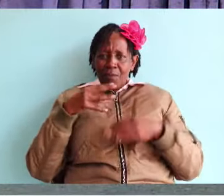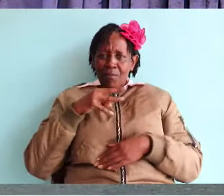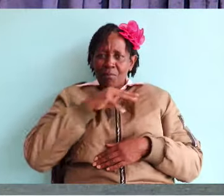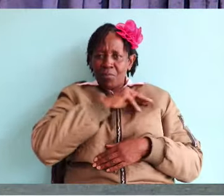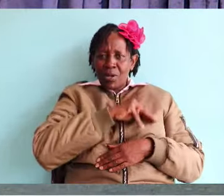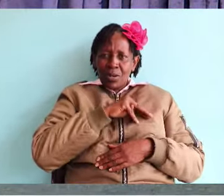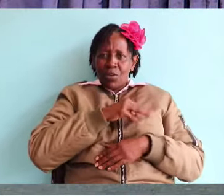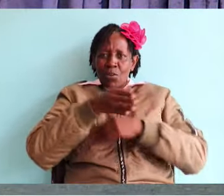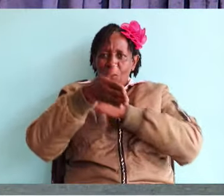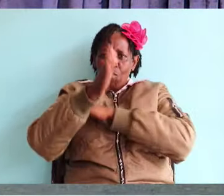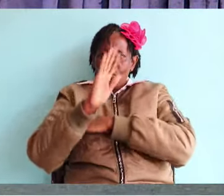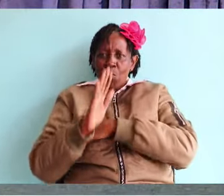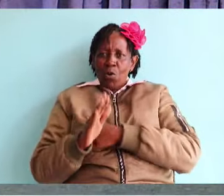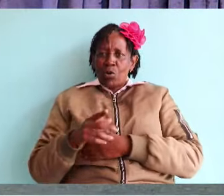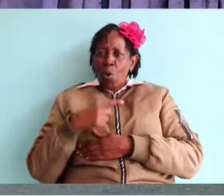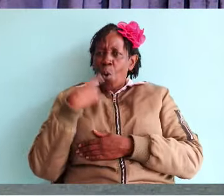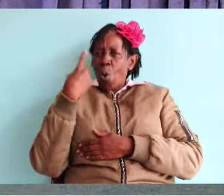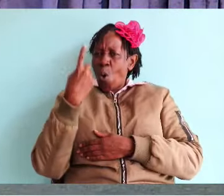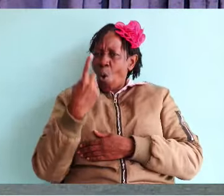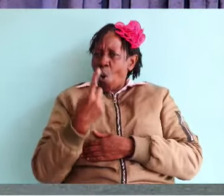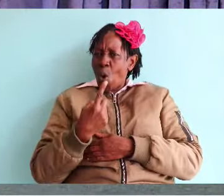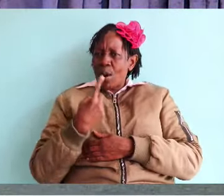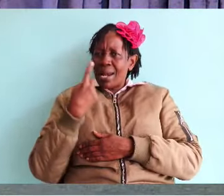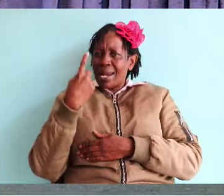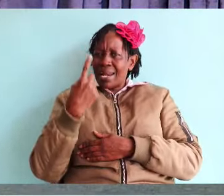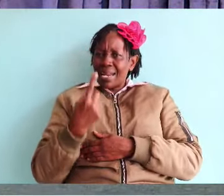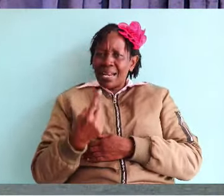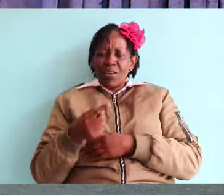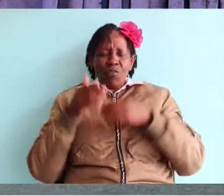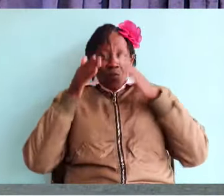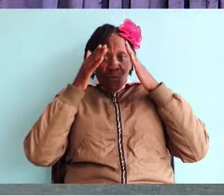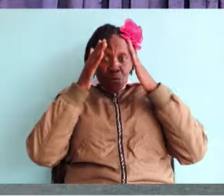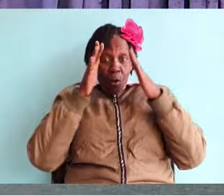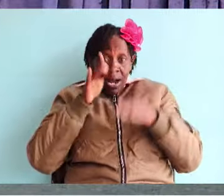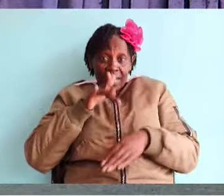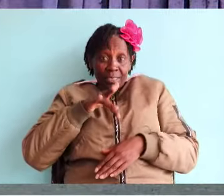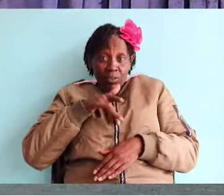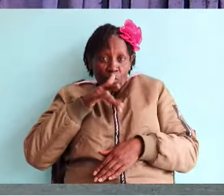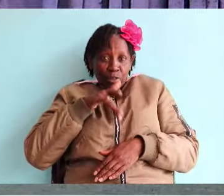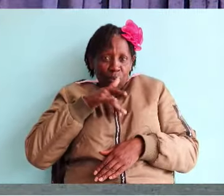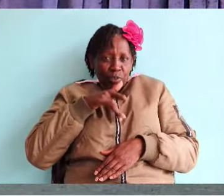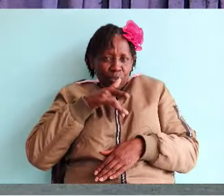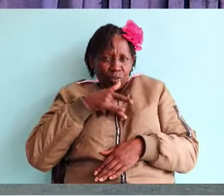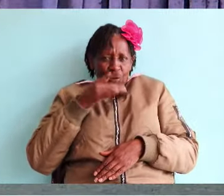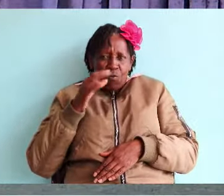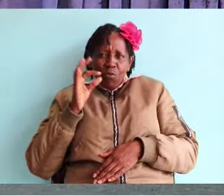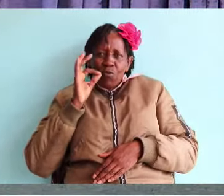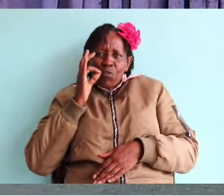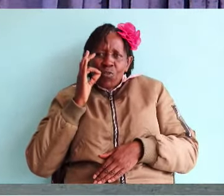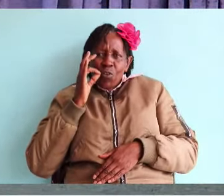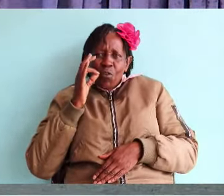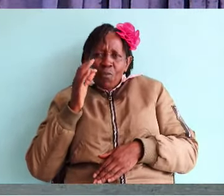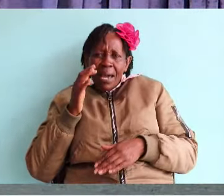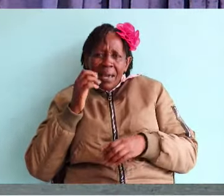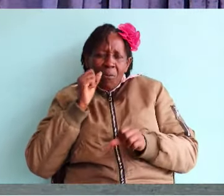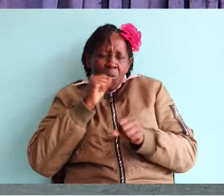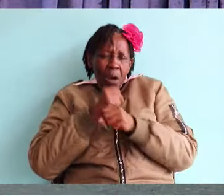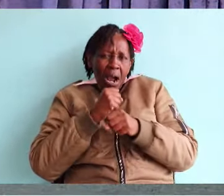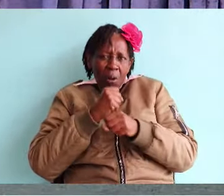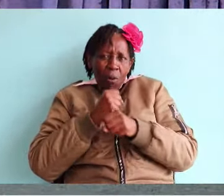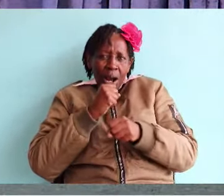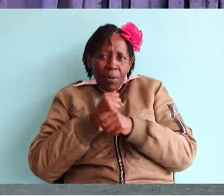now it is all done. Now I can enjoy the fruit of my labor. But remember